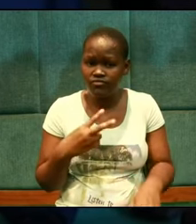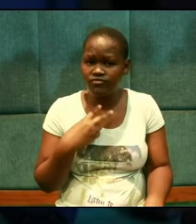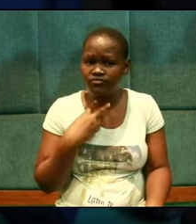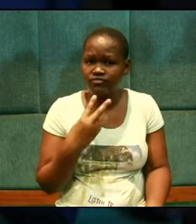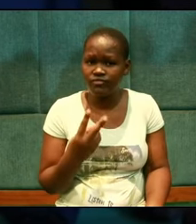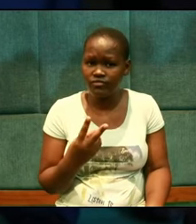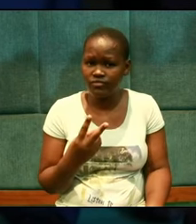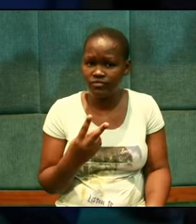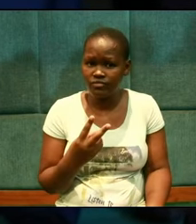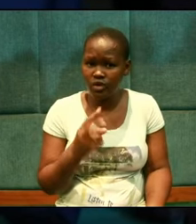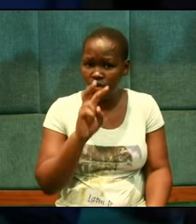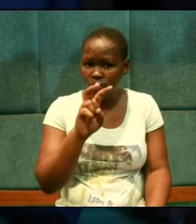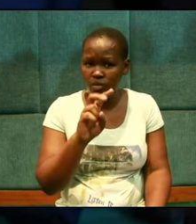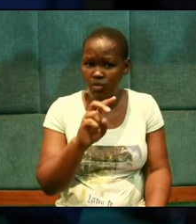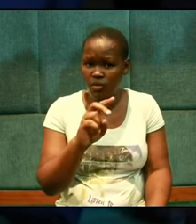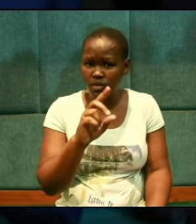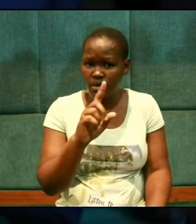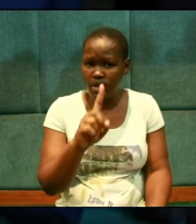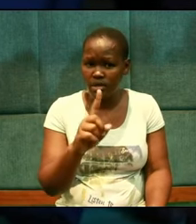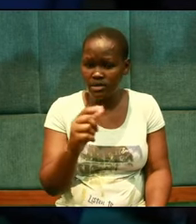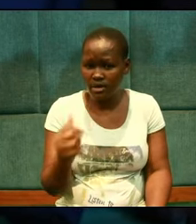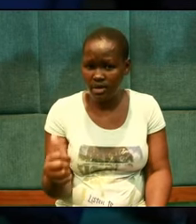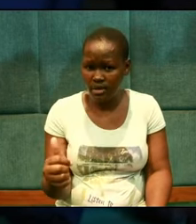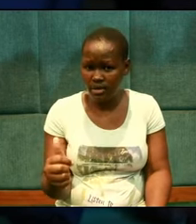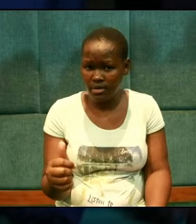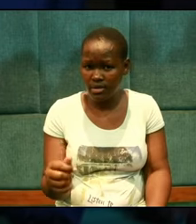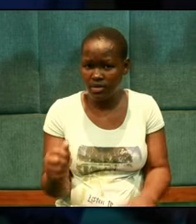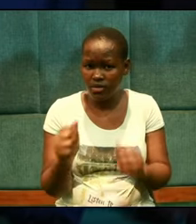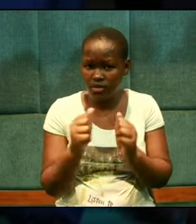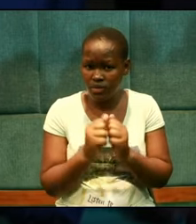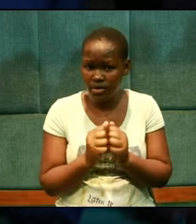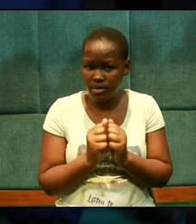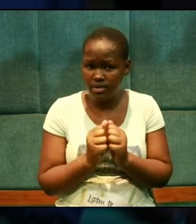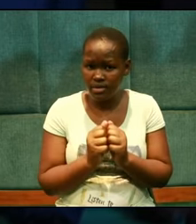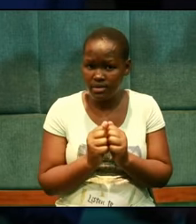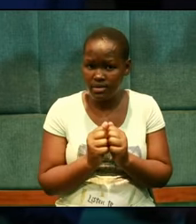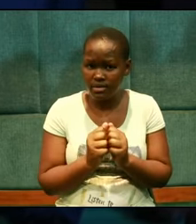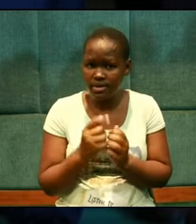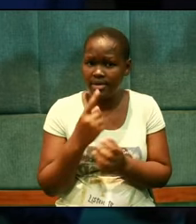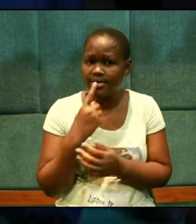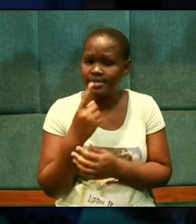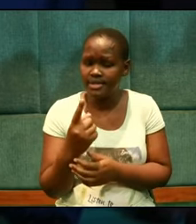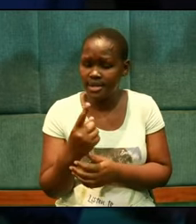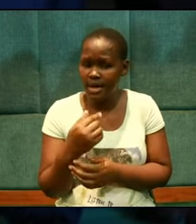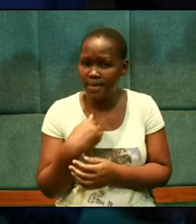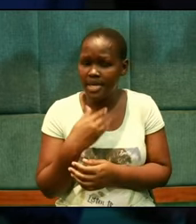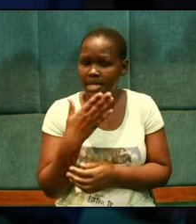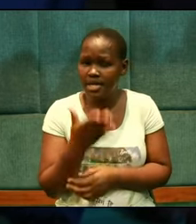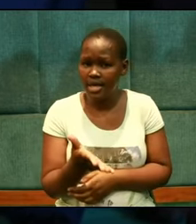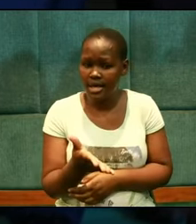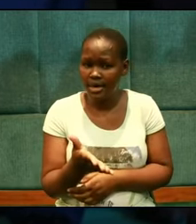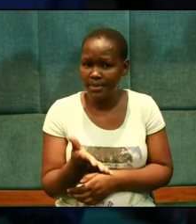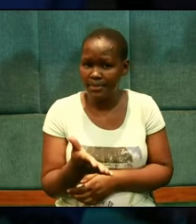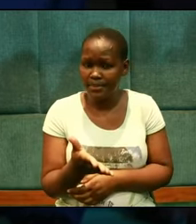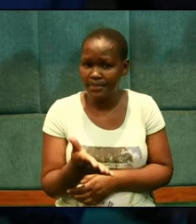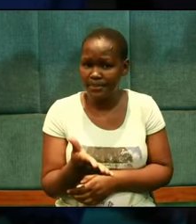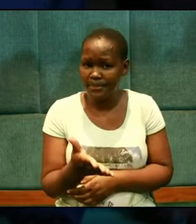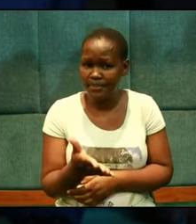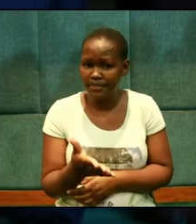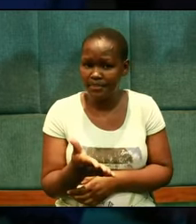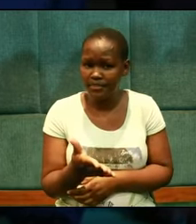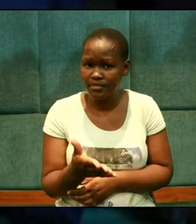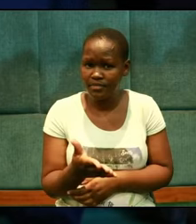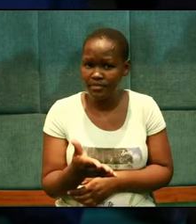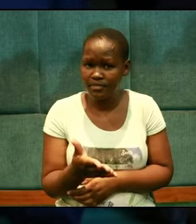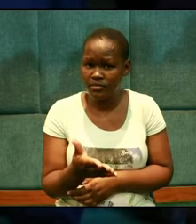they look at each other with the beauty of heaven and they can say, I'm here to make it work. So